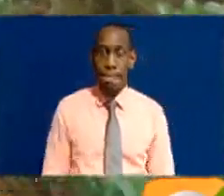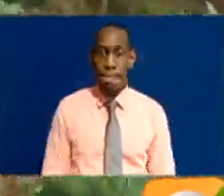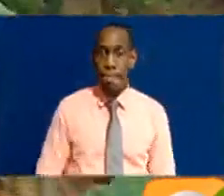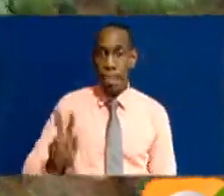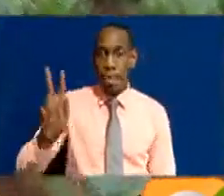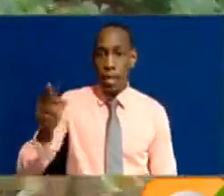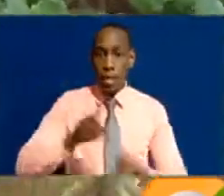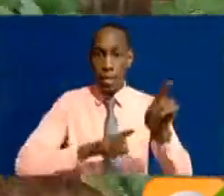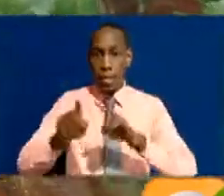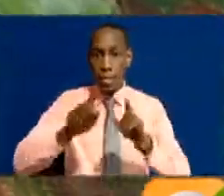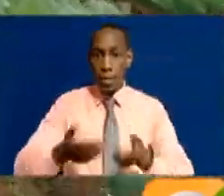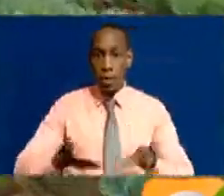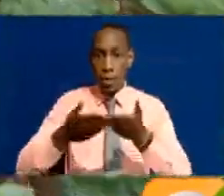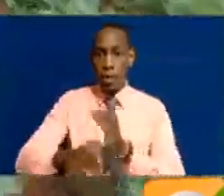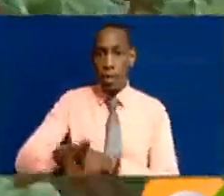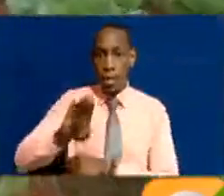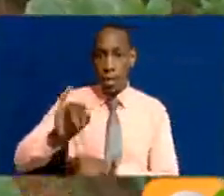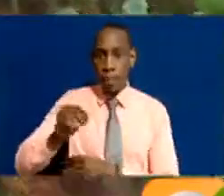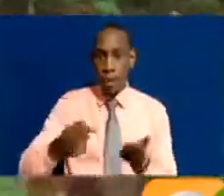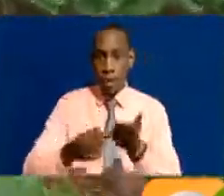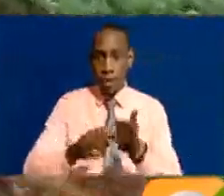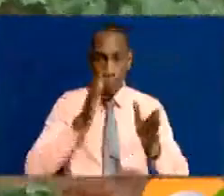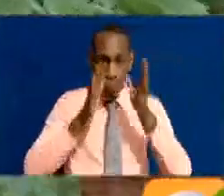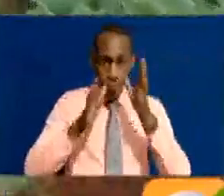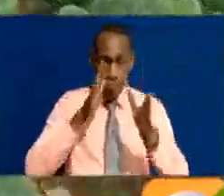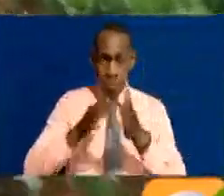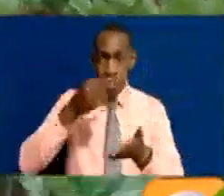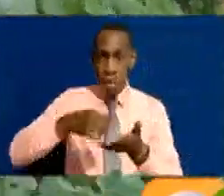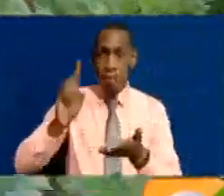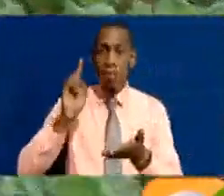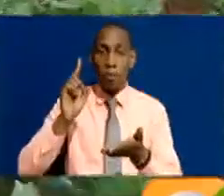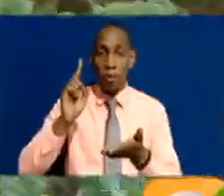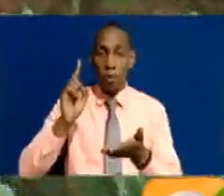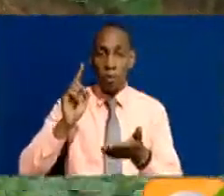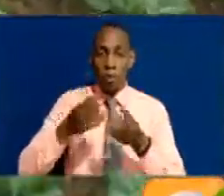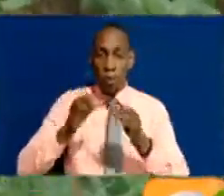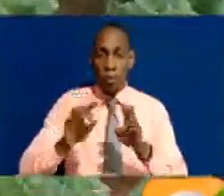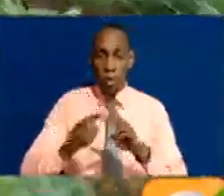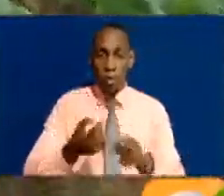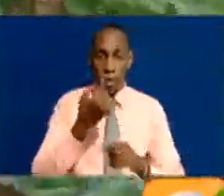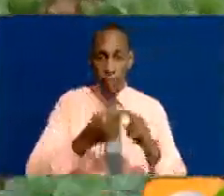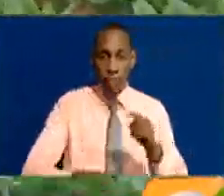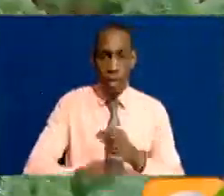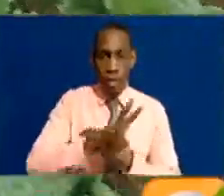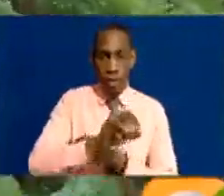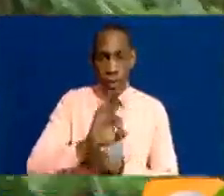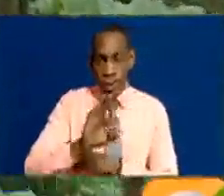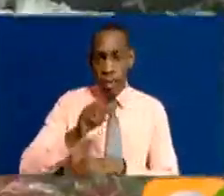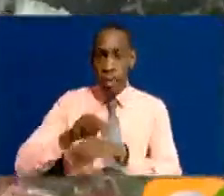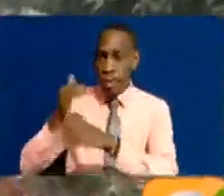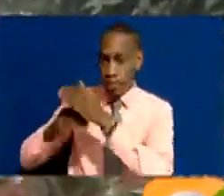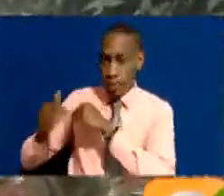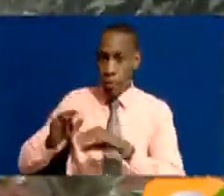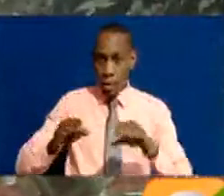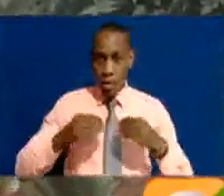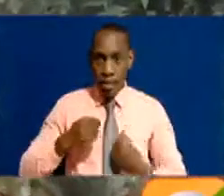Kenya's journey to give biotechnology innovations the green light formally commenced in 2003 when it